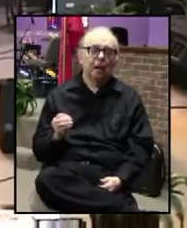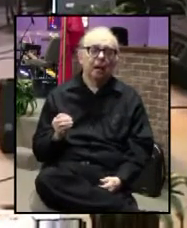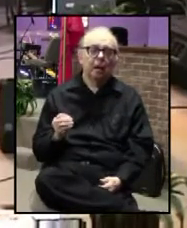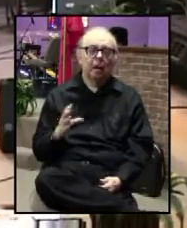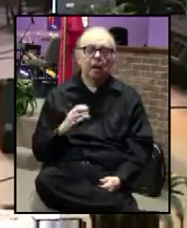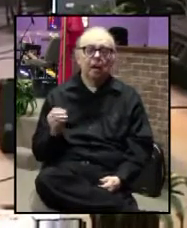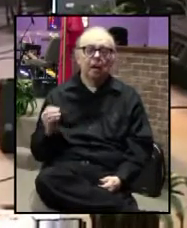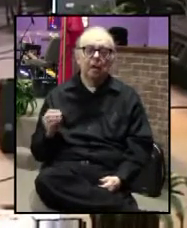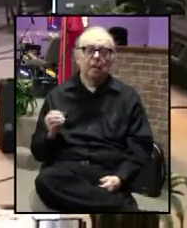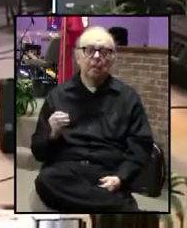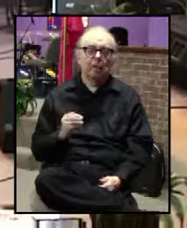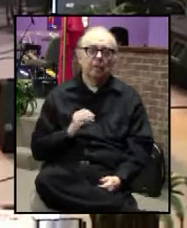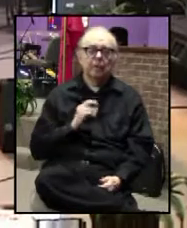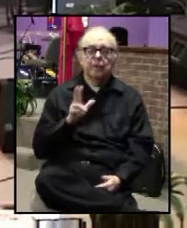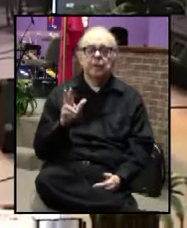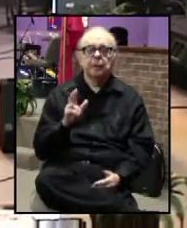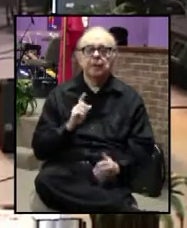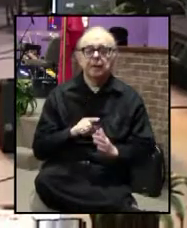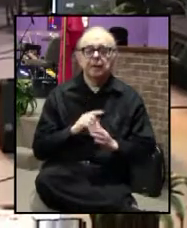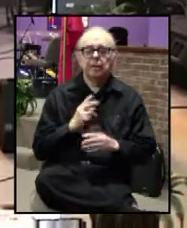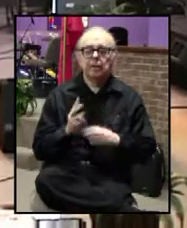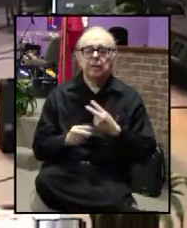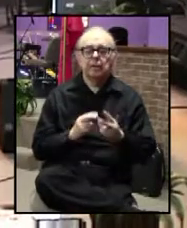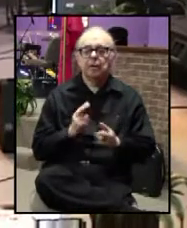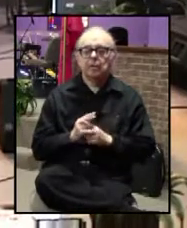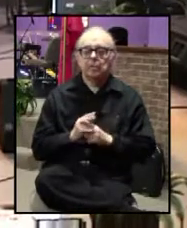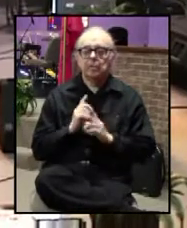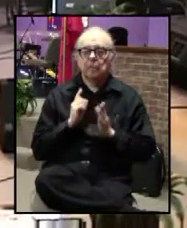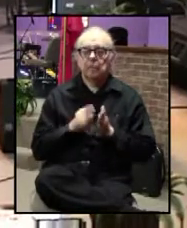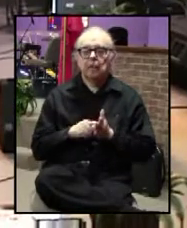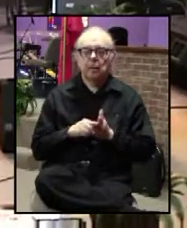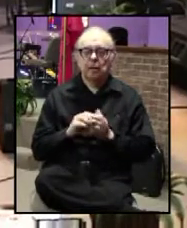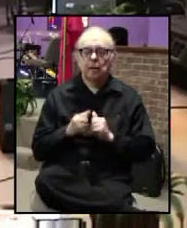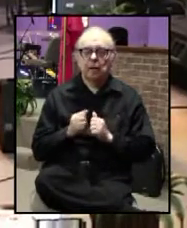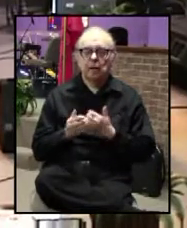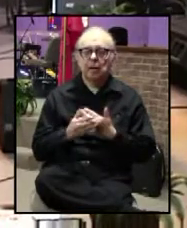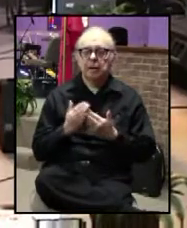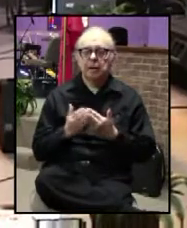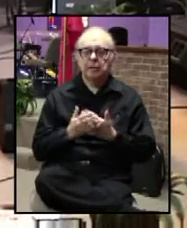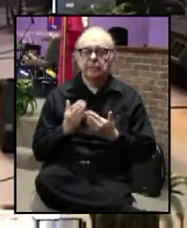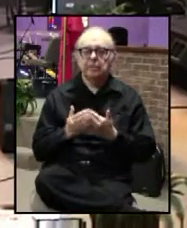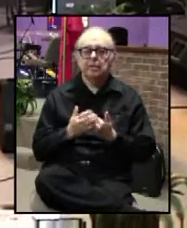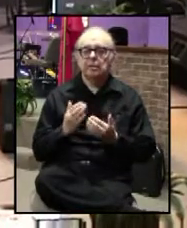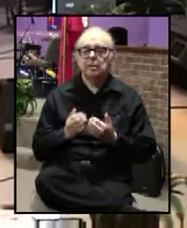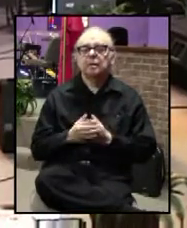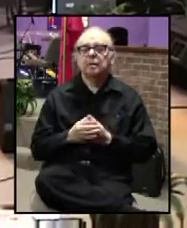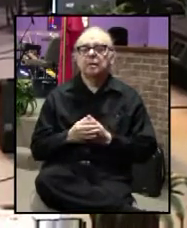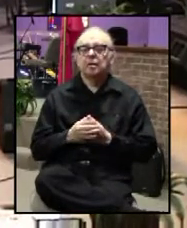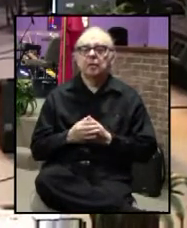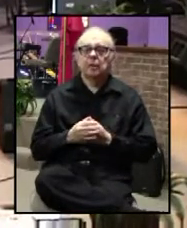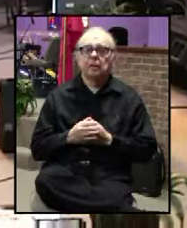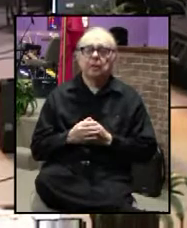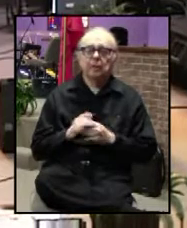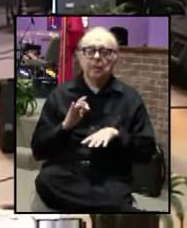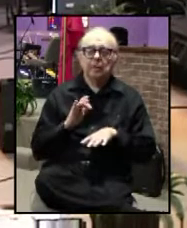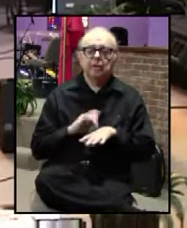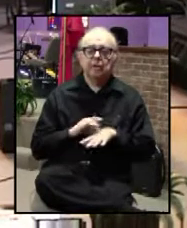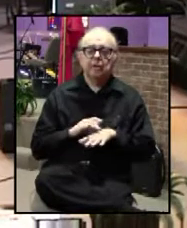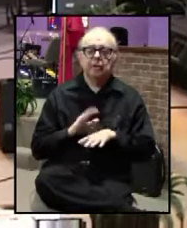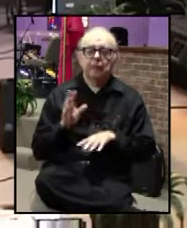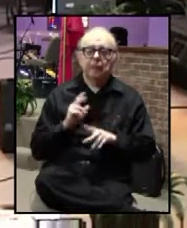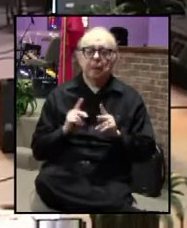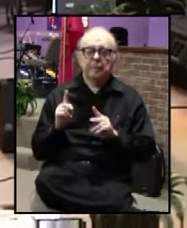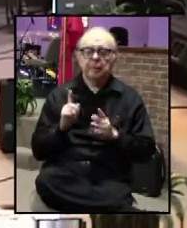I got a 3-minute video that will show you how easy it is to reach 5 people this